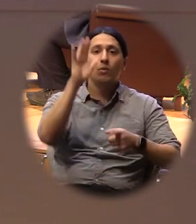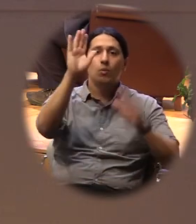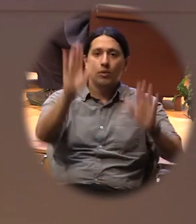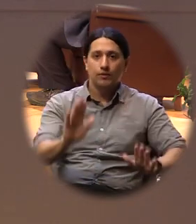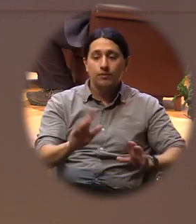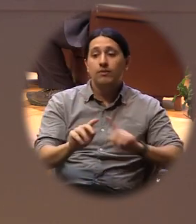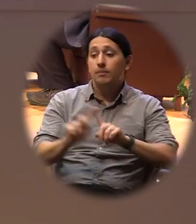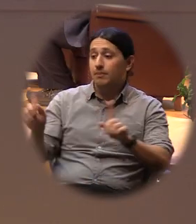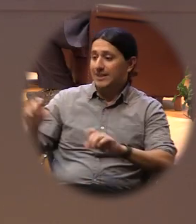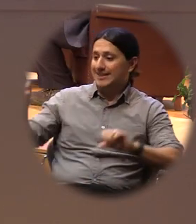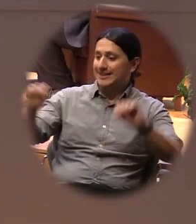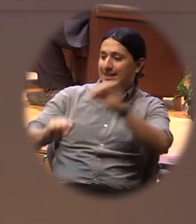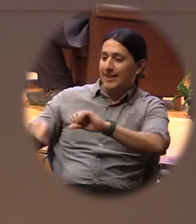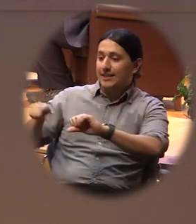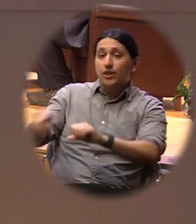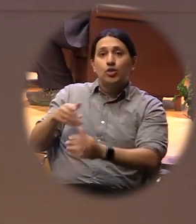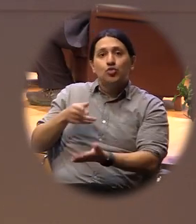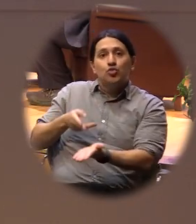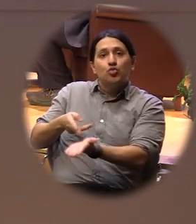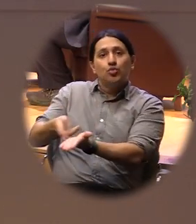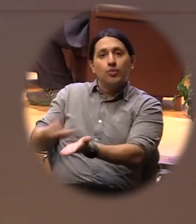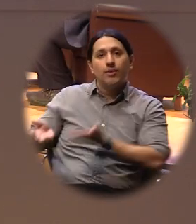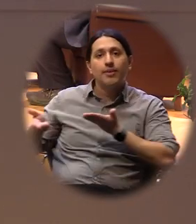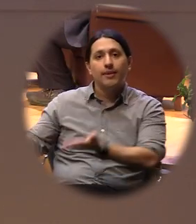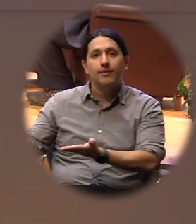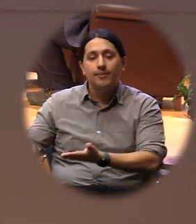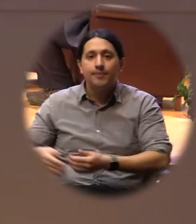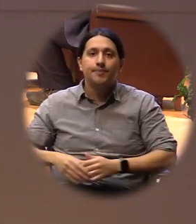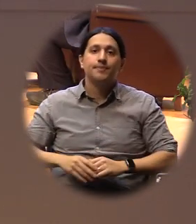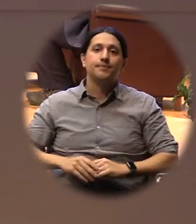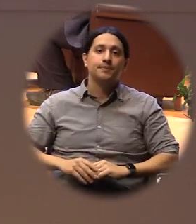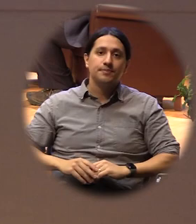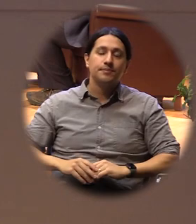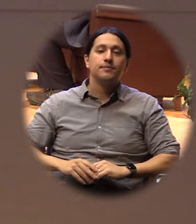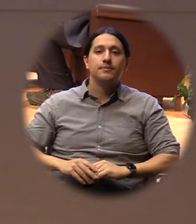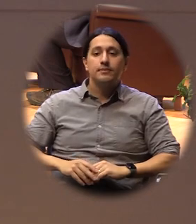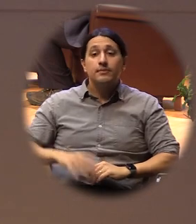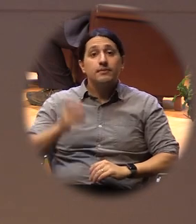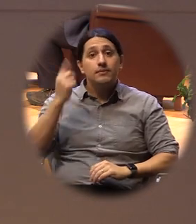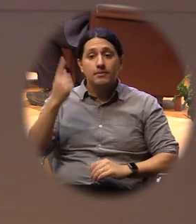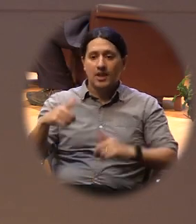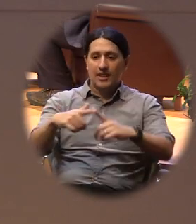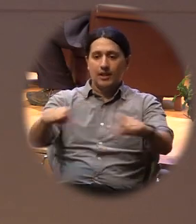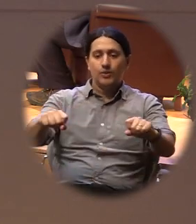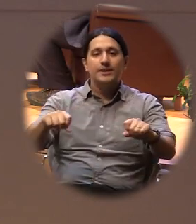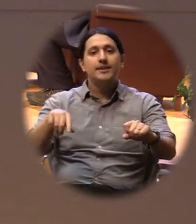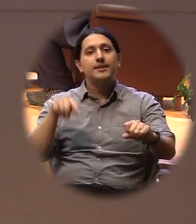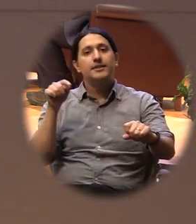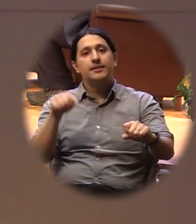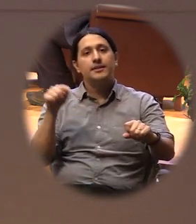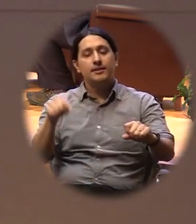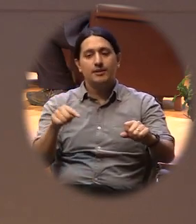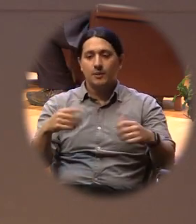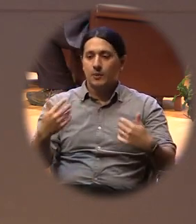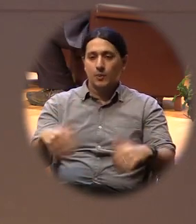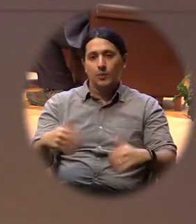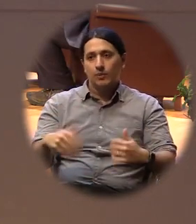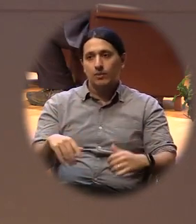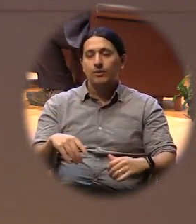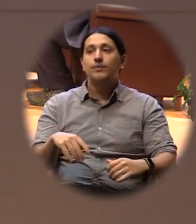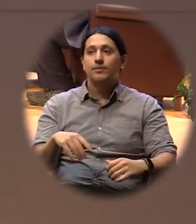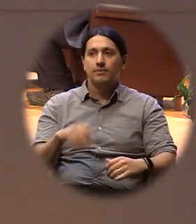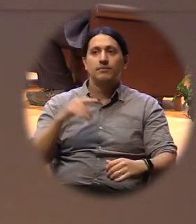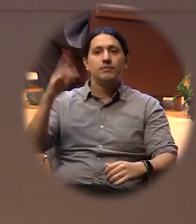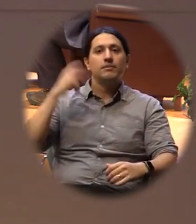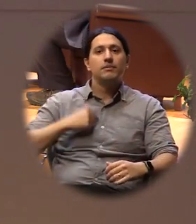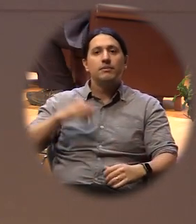truth lies. And the sort of kind of linguistically brutal way I put this at the time was to say,